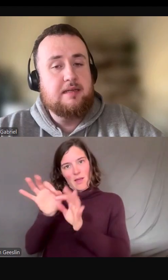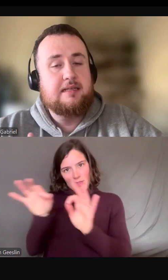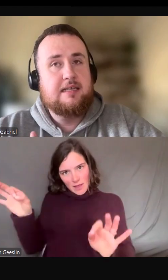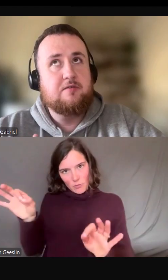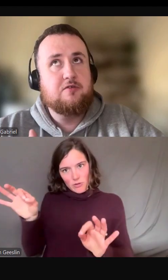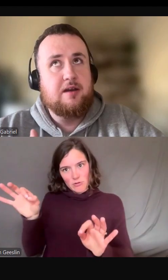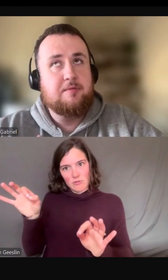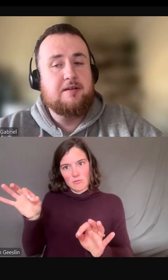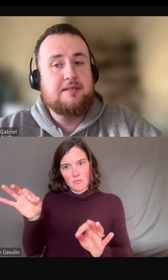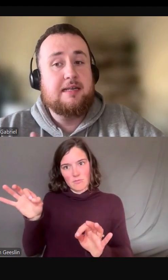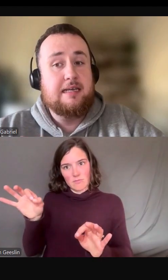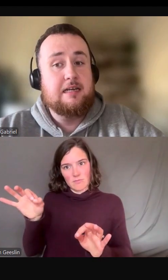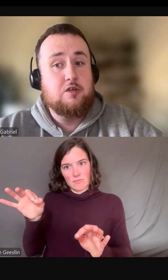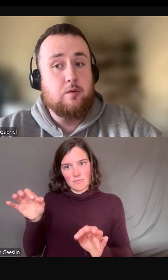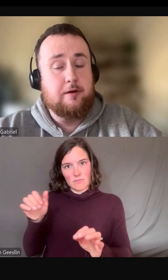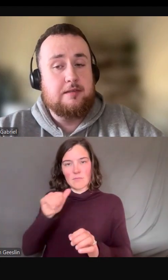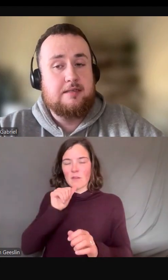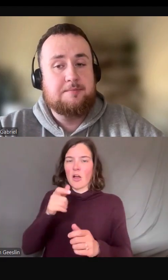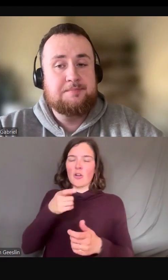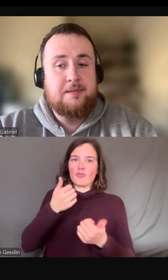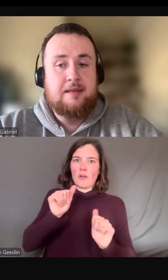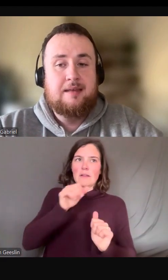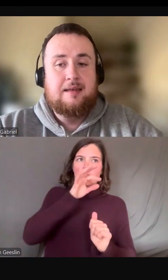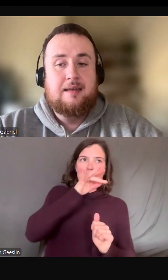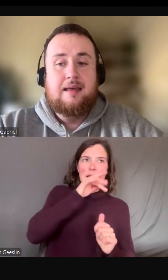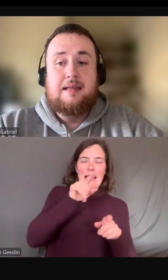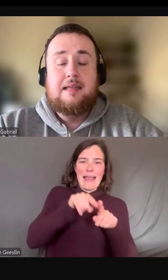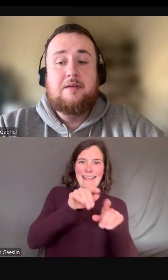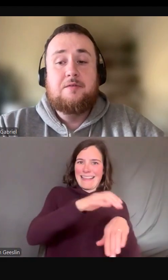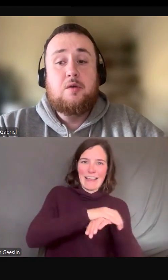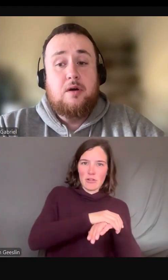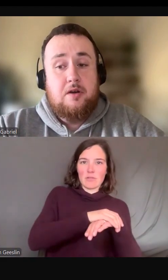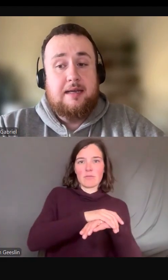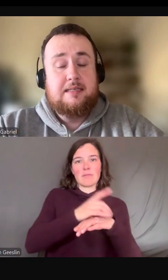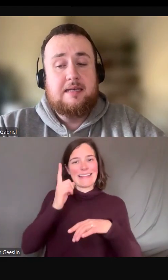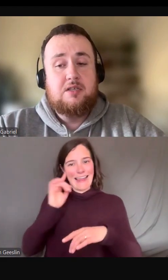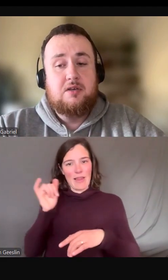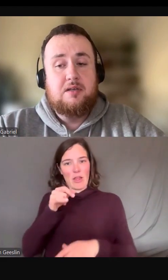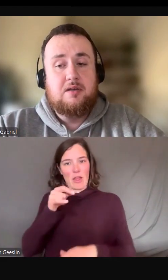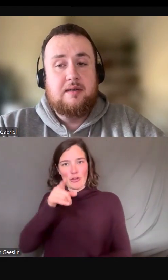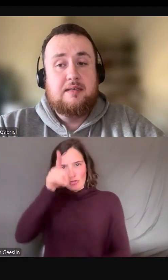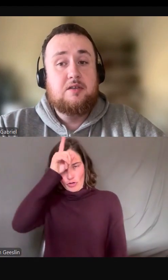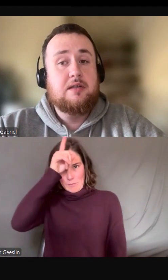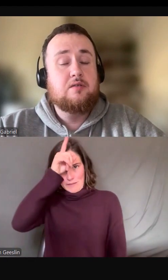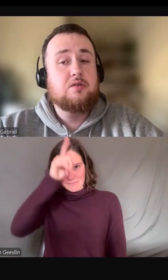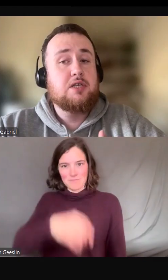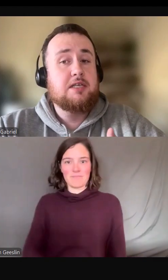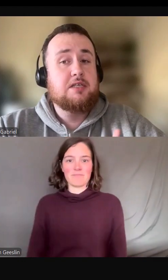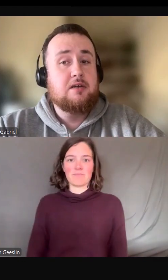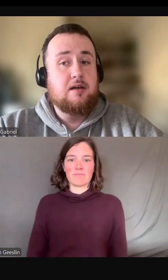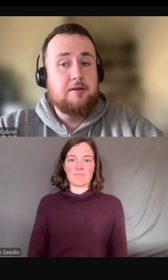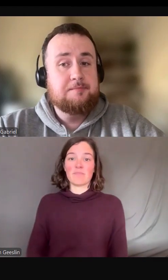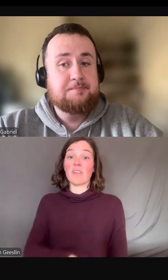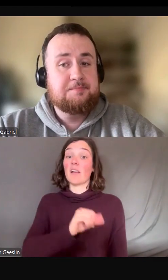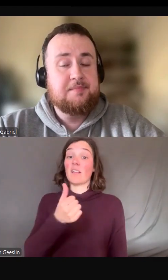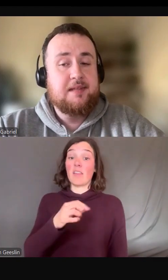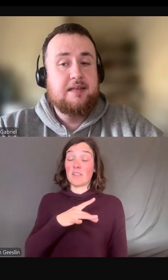German instead of trying to pronounce it as English words. And a few other nice things you can do is you can also change the